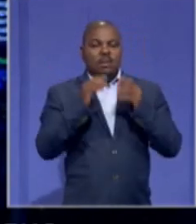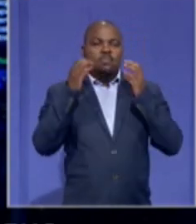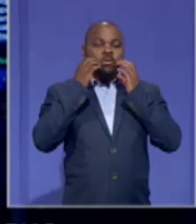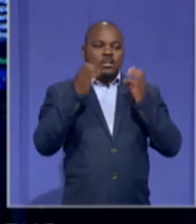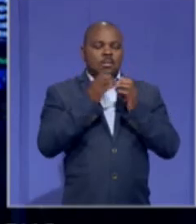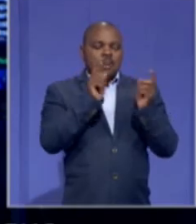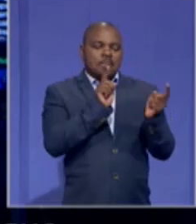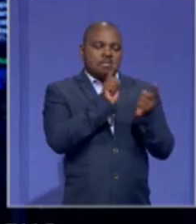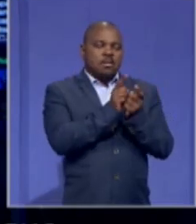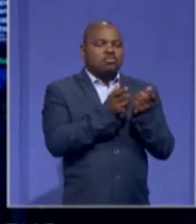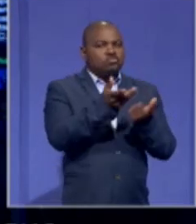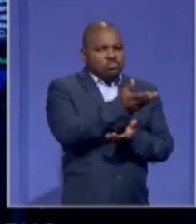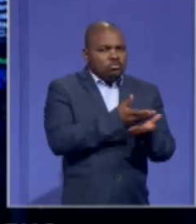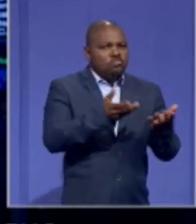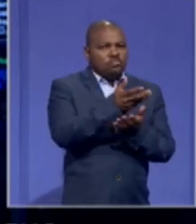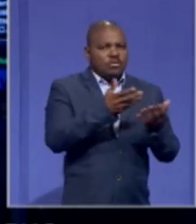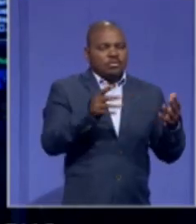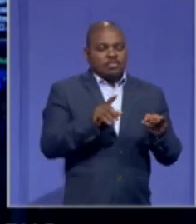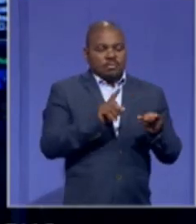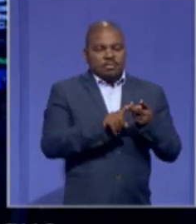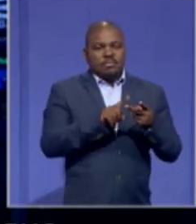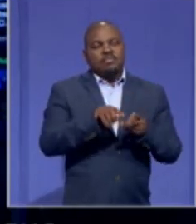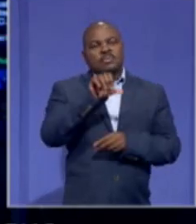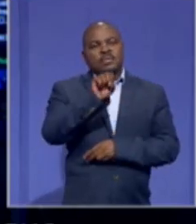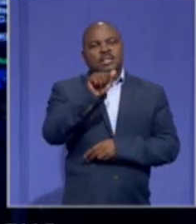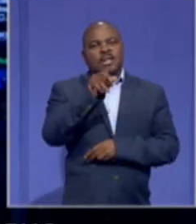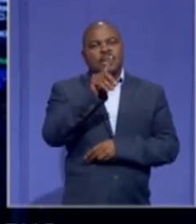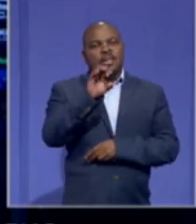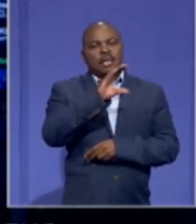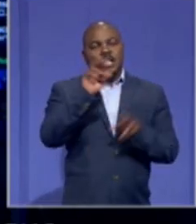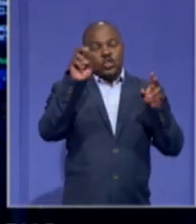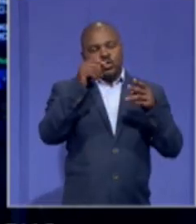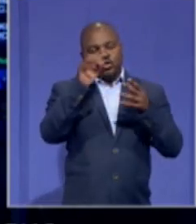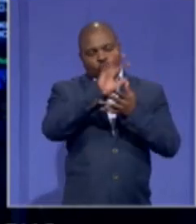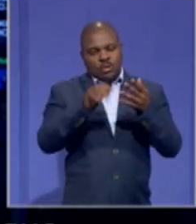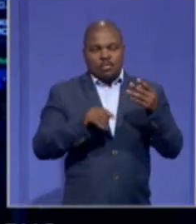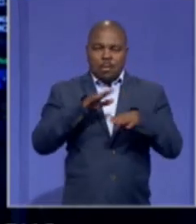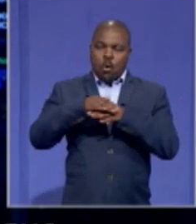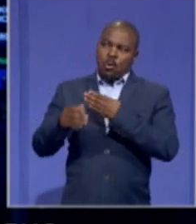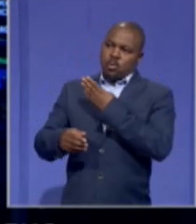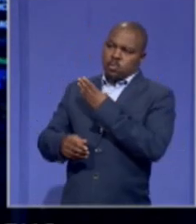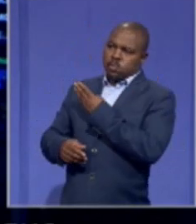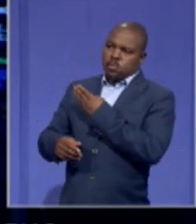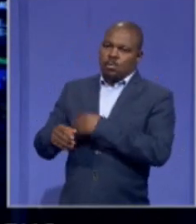le kopano maemong ana. Re lekola ditaba tsena le tse ding tsa SADC.